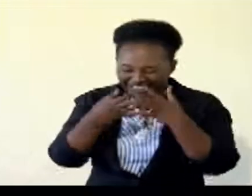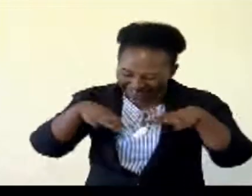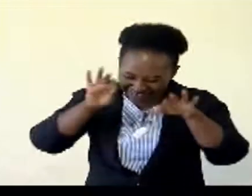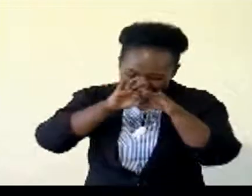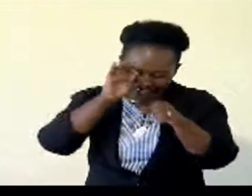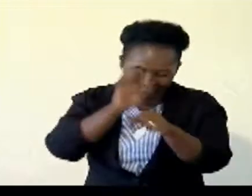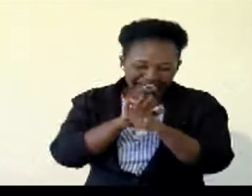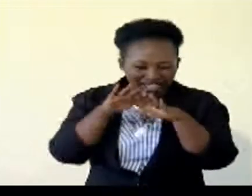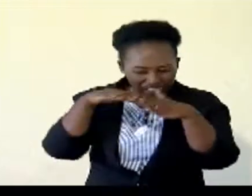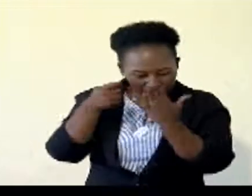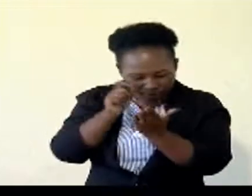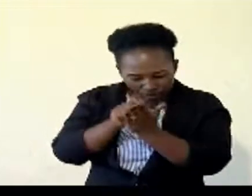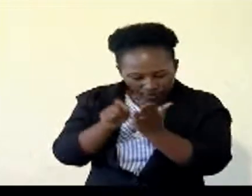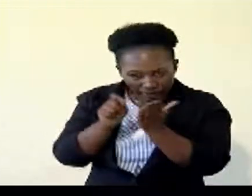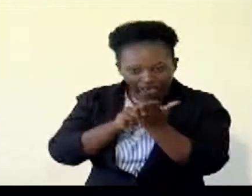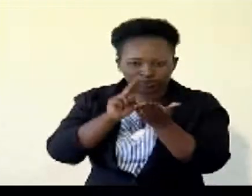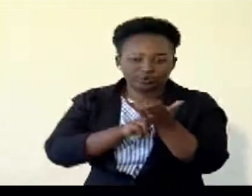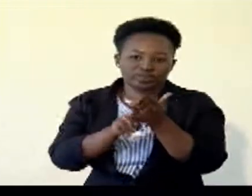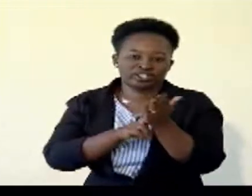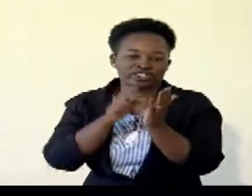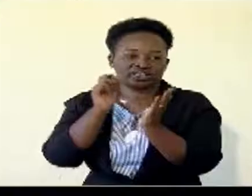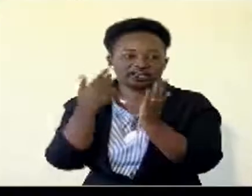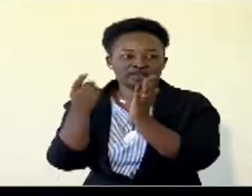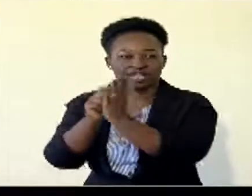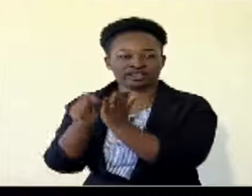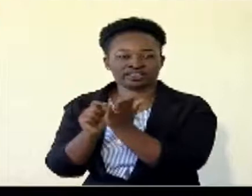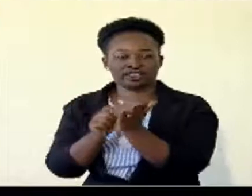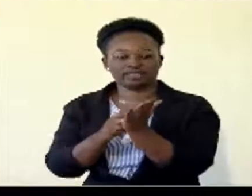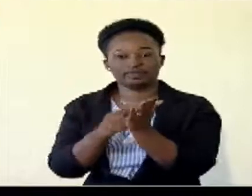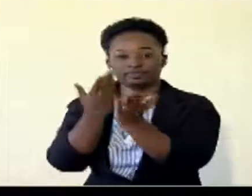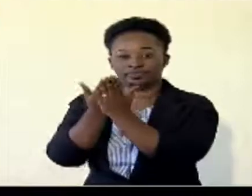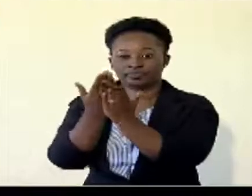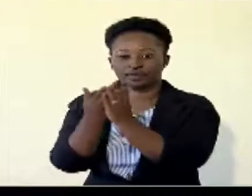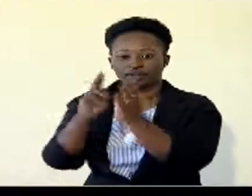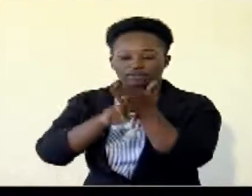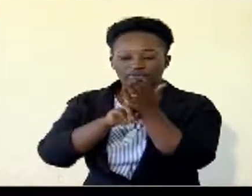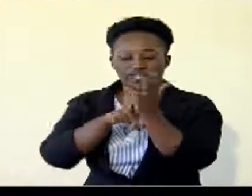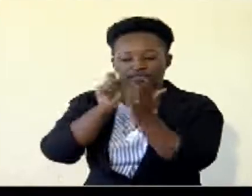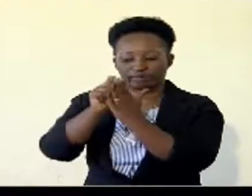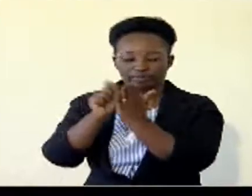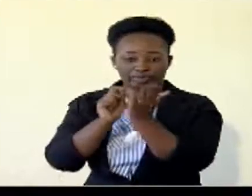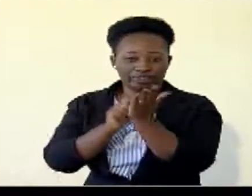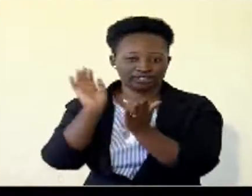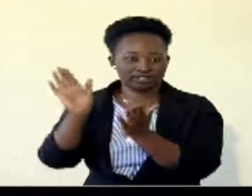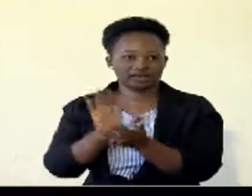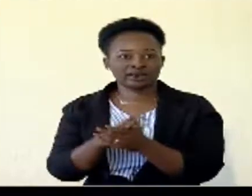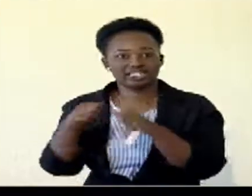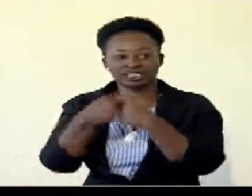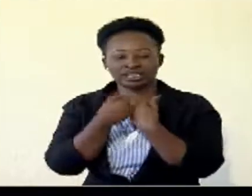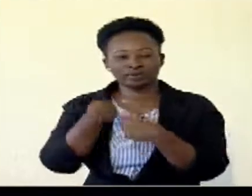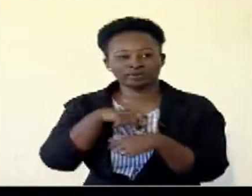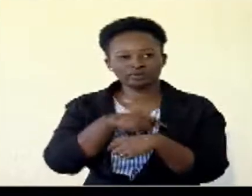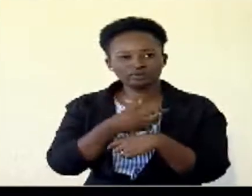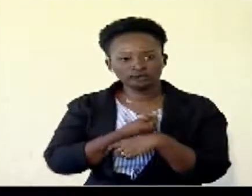focus. Good. So get your calculator. The challenge we have